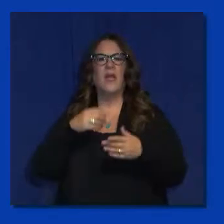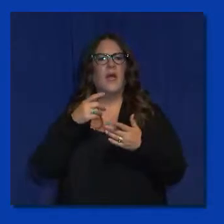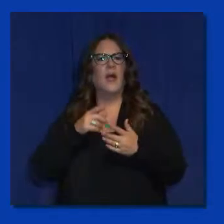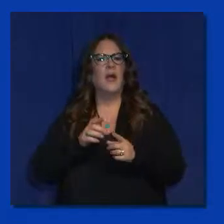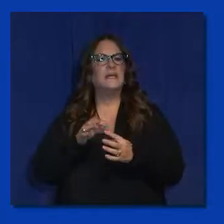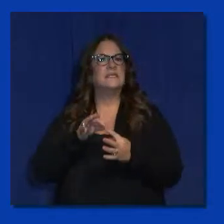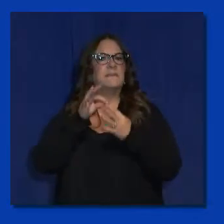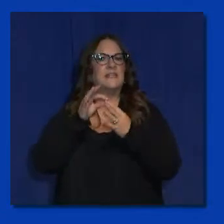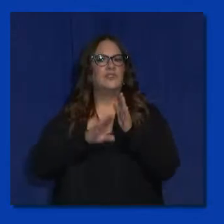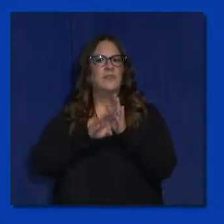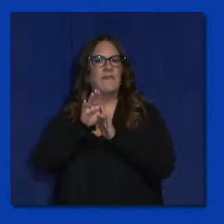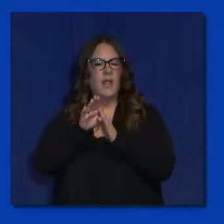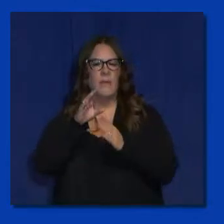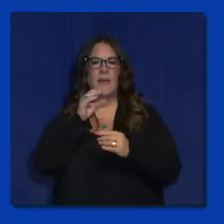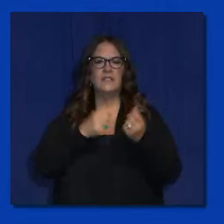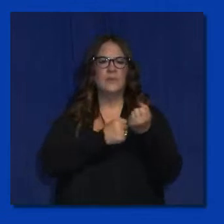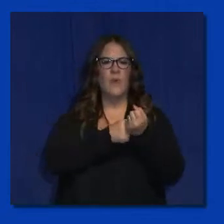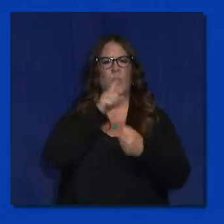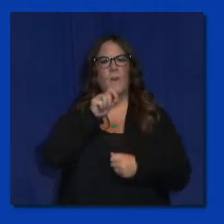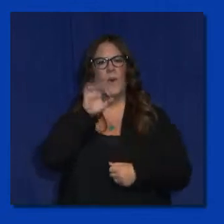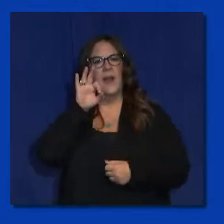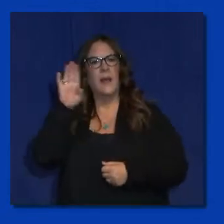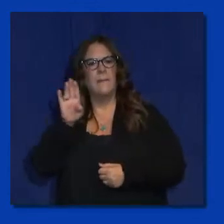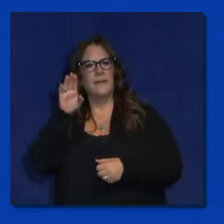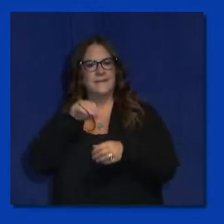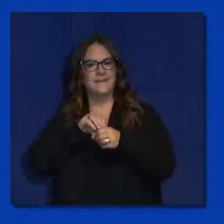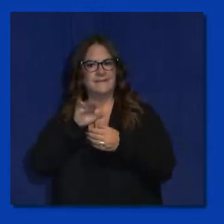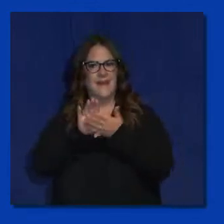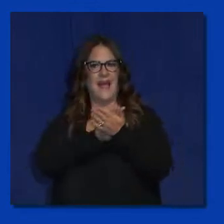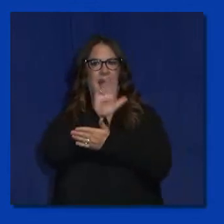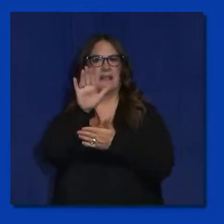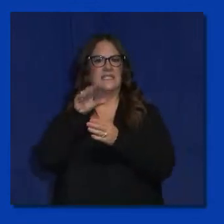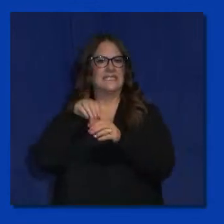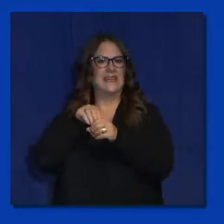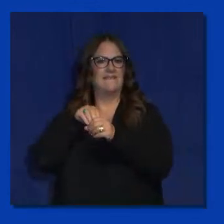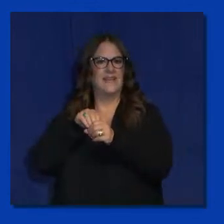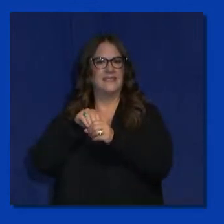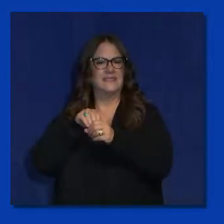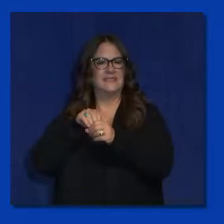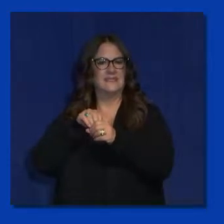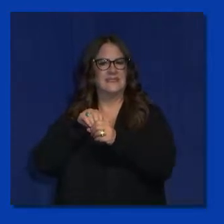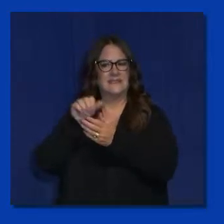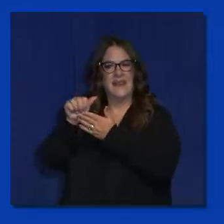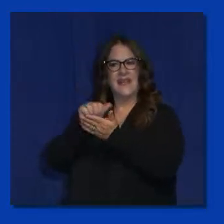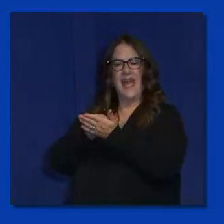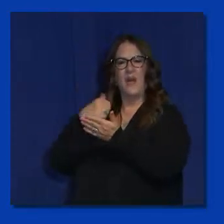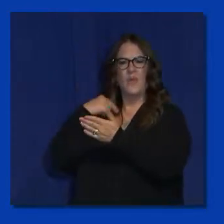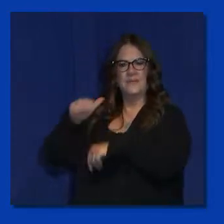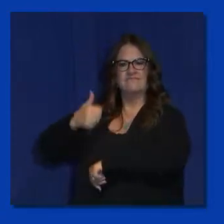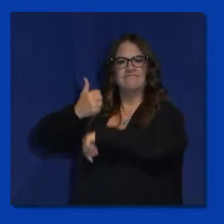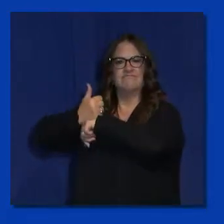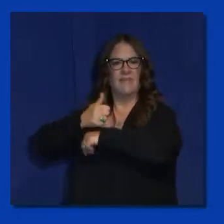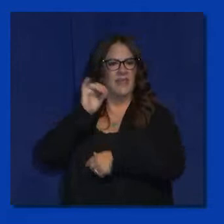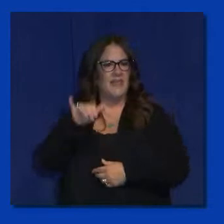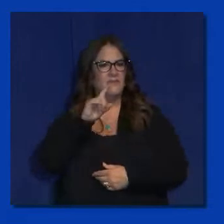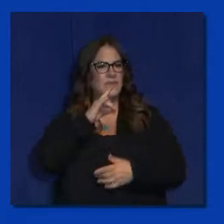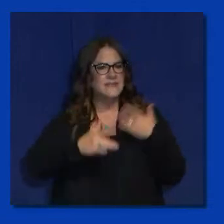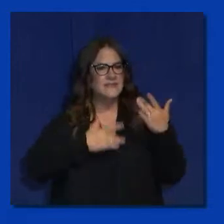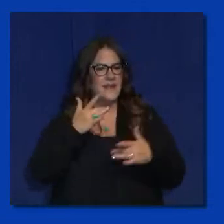support, $1.9 billion just in the college savings accounts. And I'll just remind you, because this is exciting,